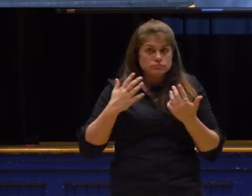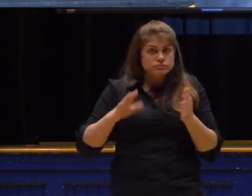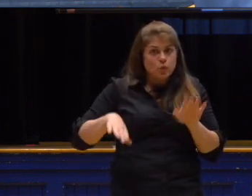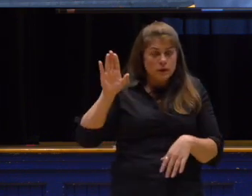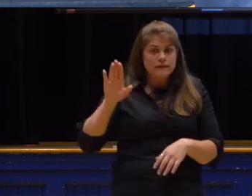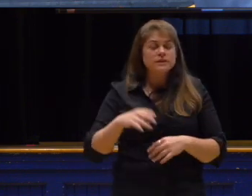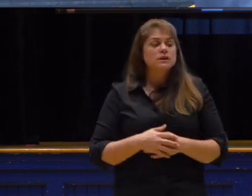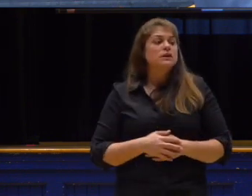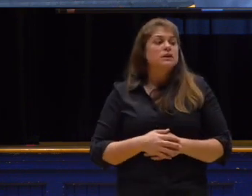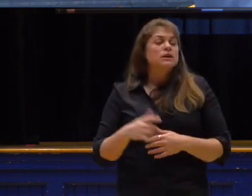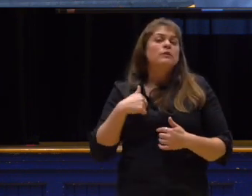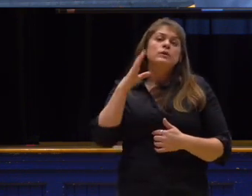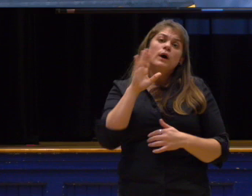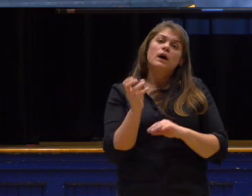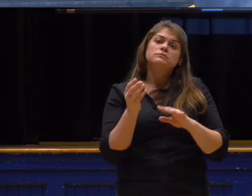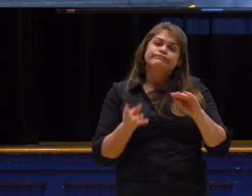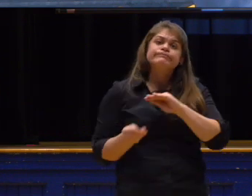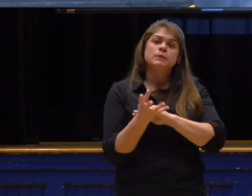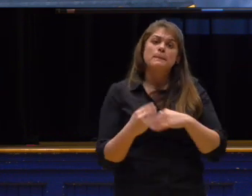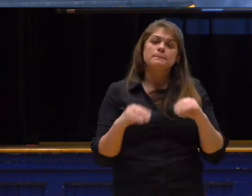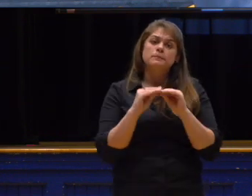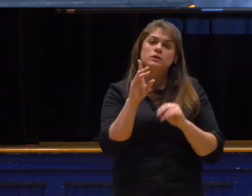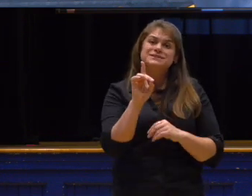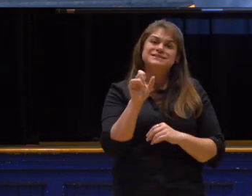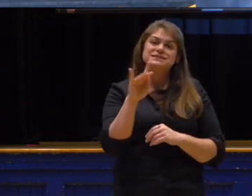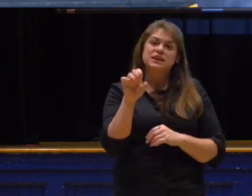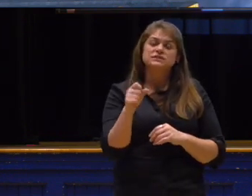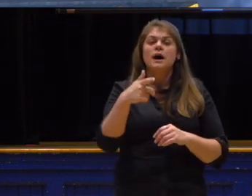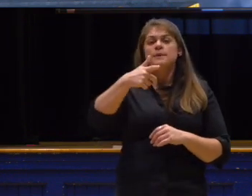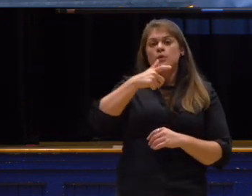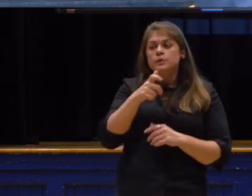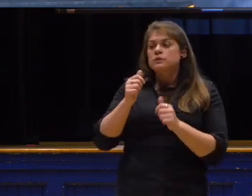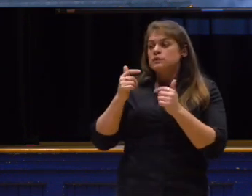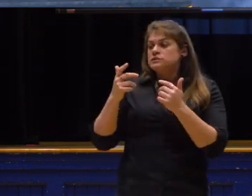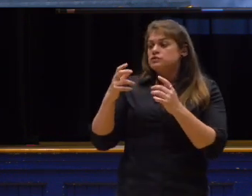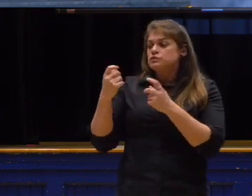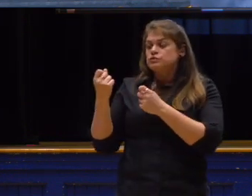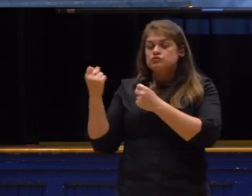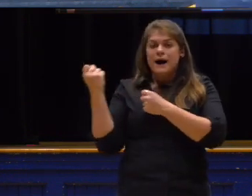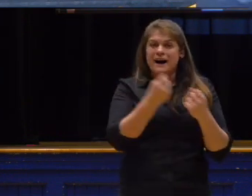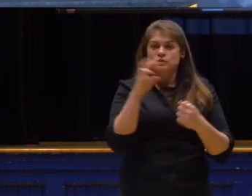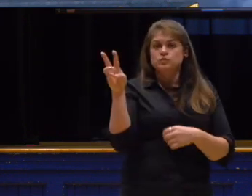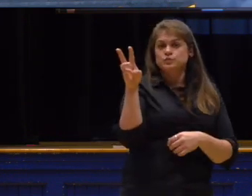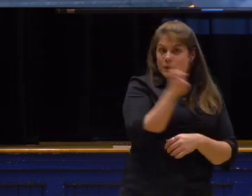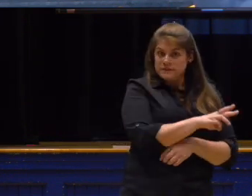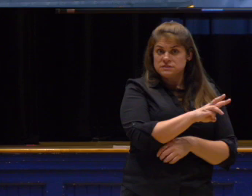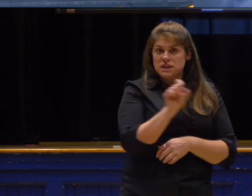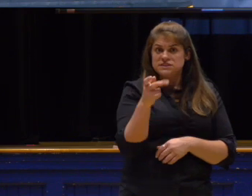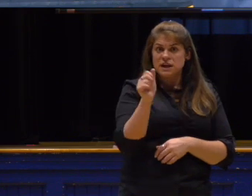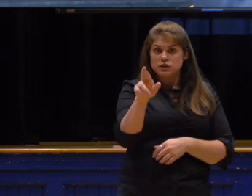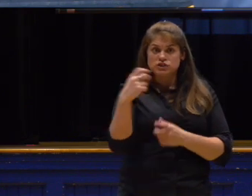we're going to talk a couple details, but for people who are traveling westbound on Sumner Avenue who want to get to